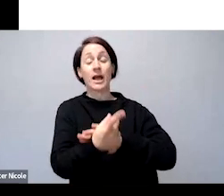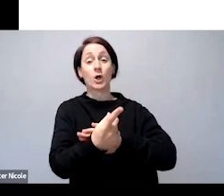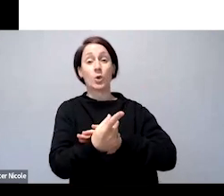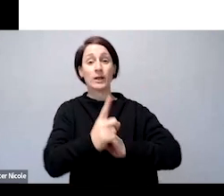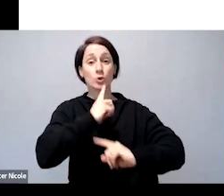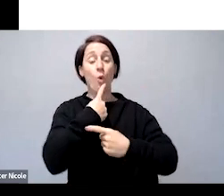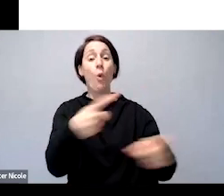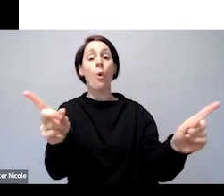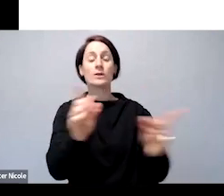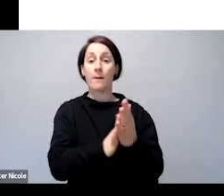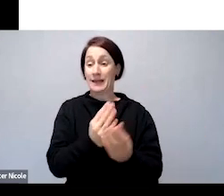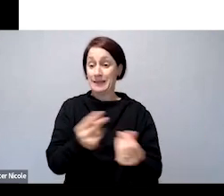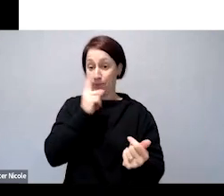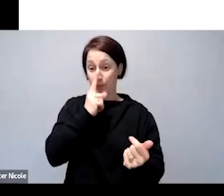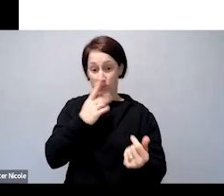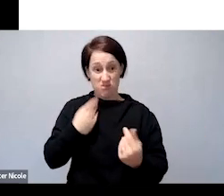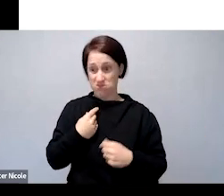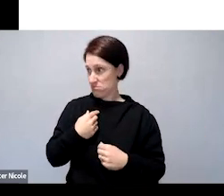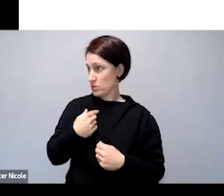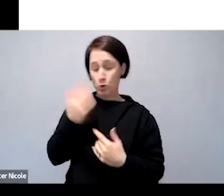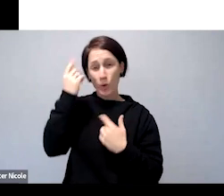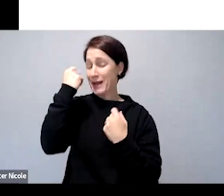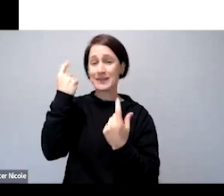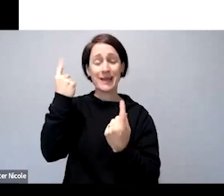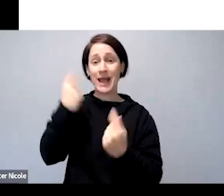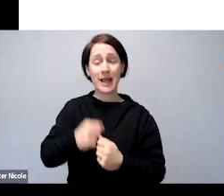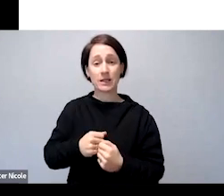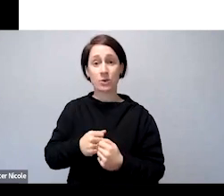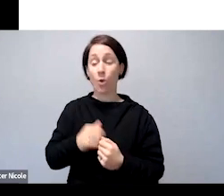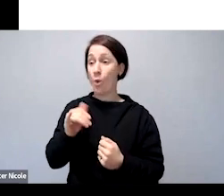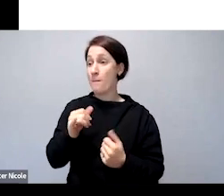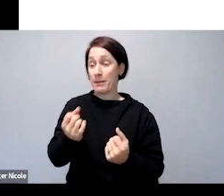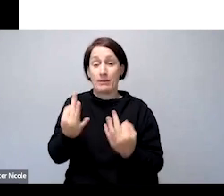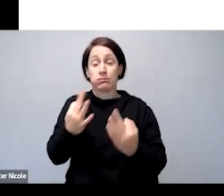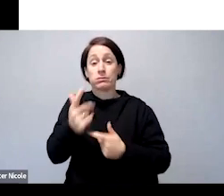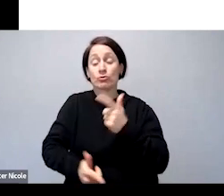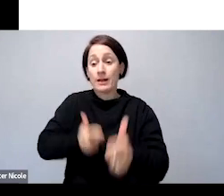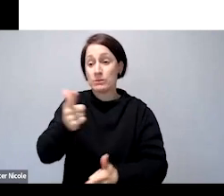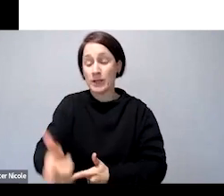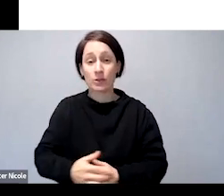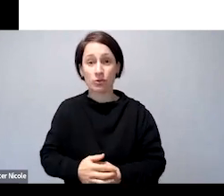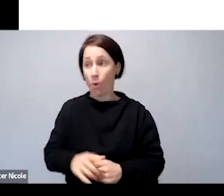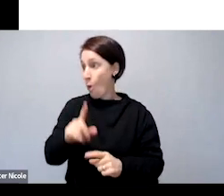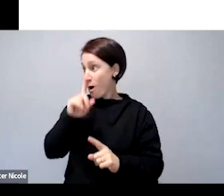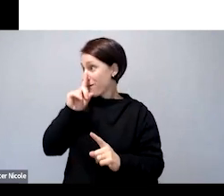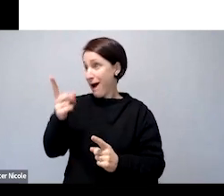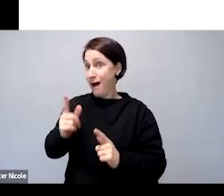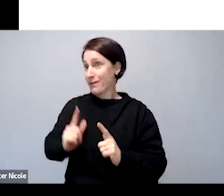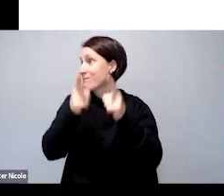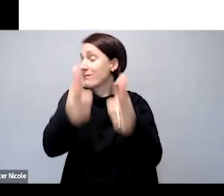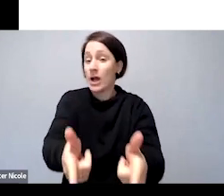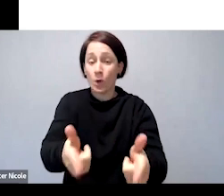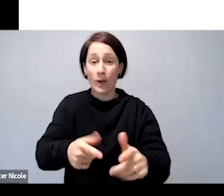that some people with disability cannot follow, for example, because they have no transportation or an accessible place to evacuate to when